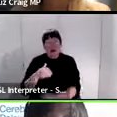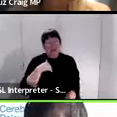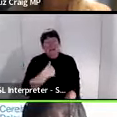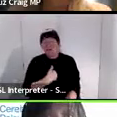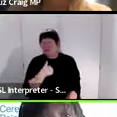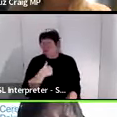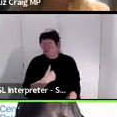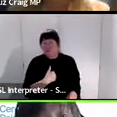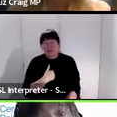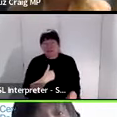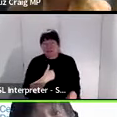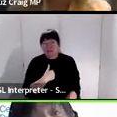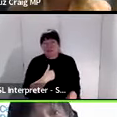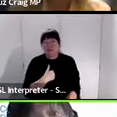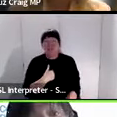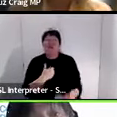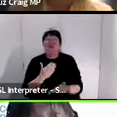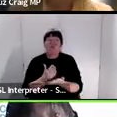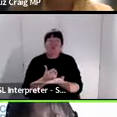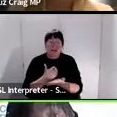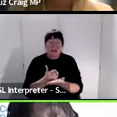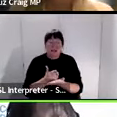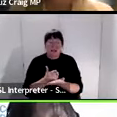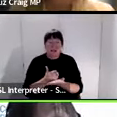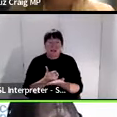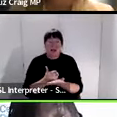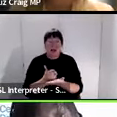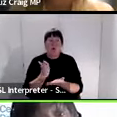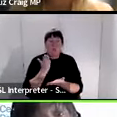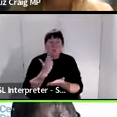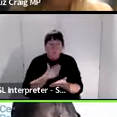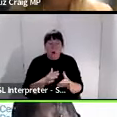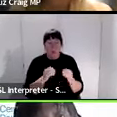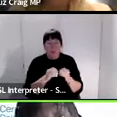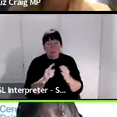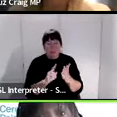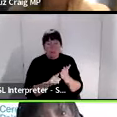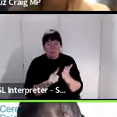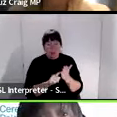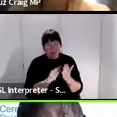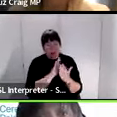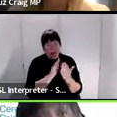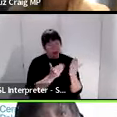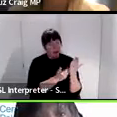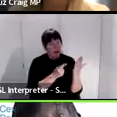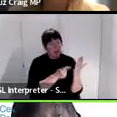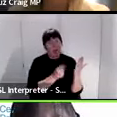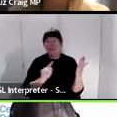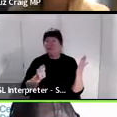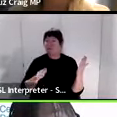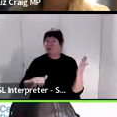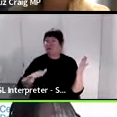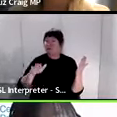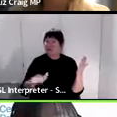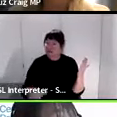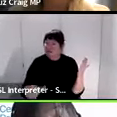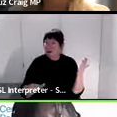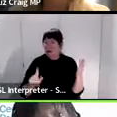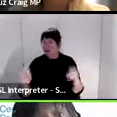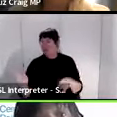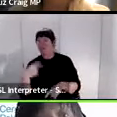family. We fundamentally support this bill as a first step, but we can't do the heavy lifting